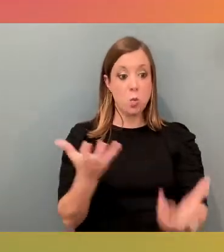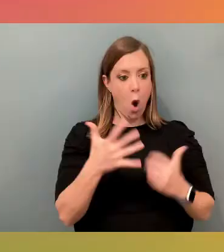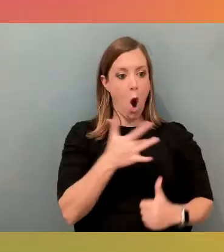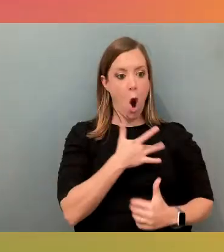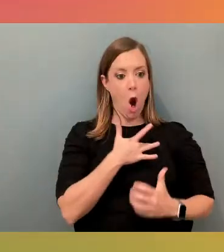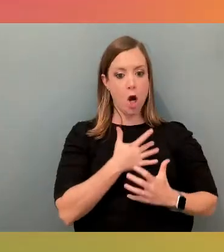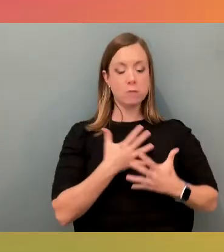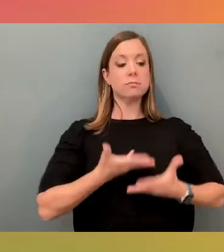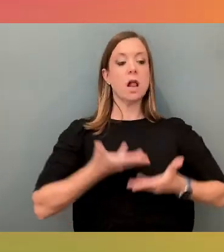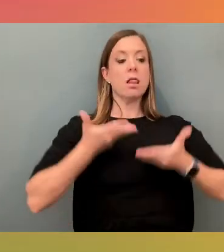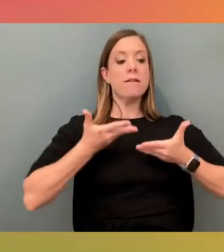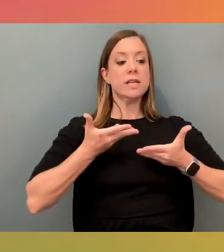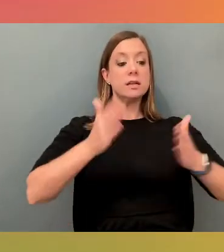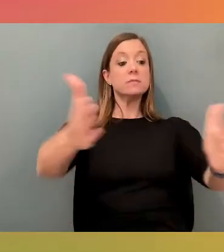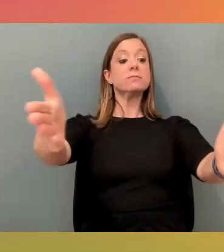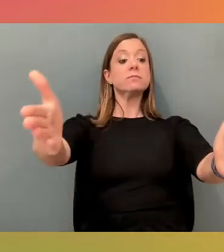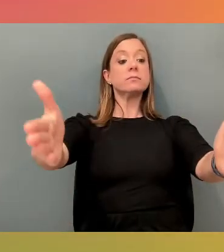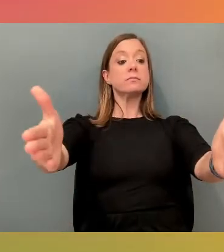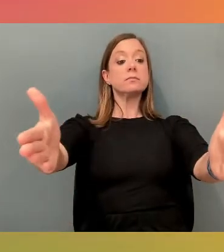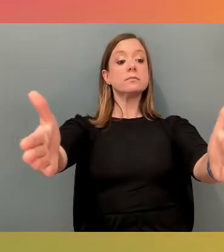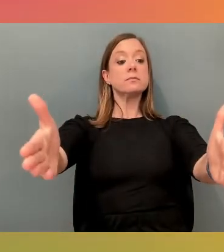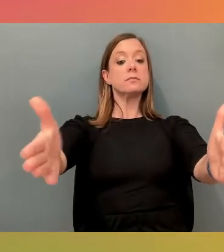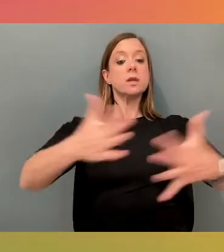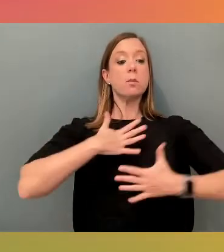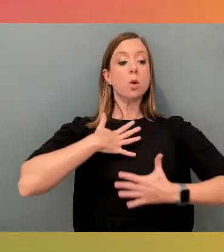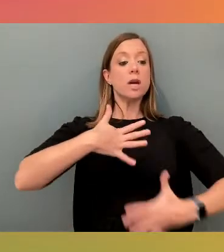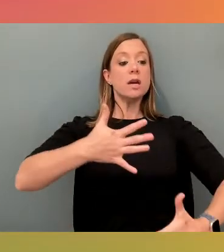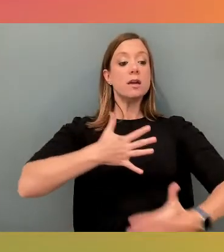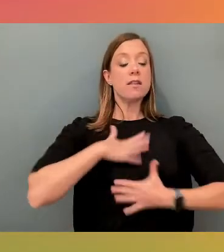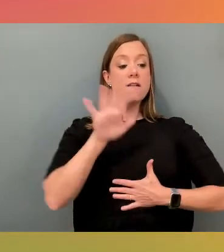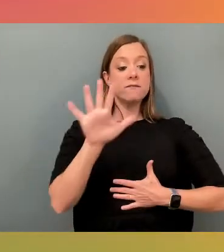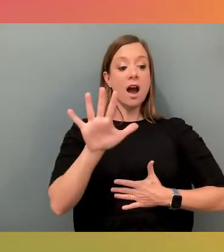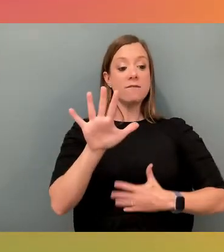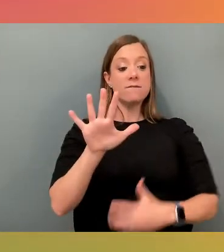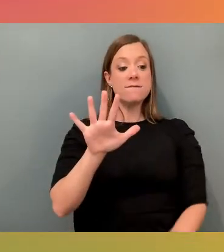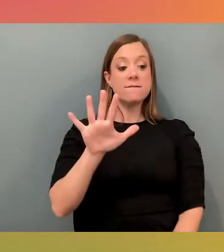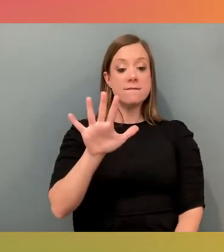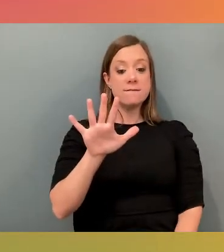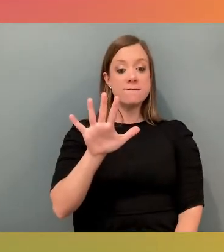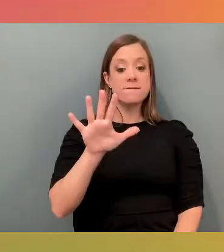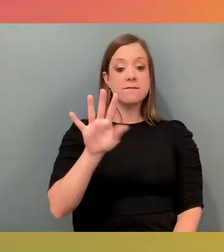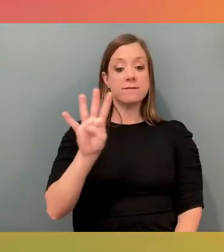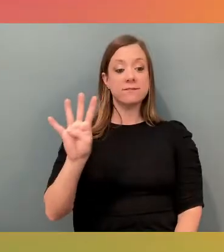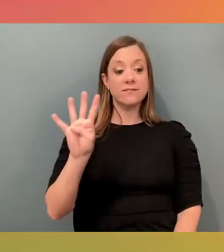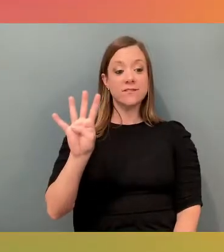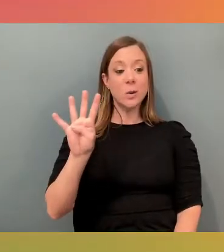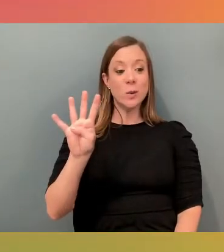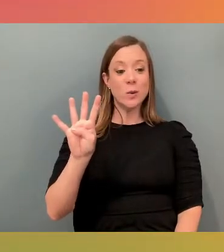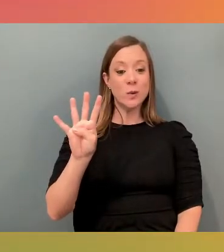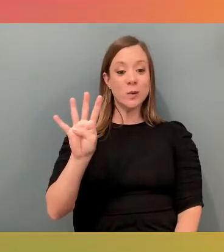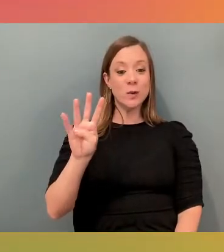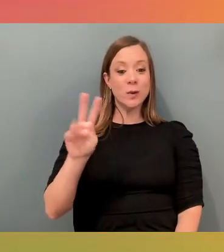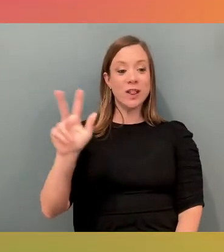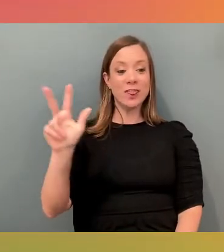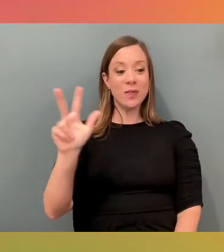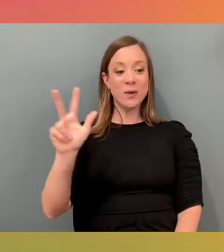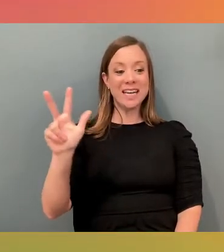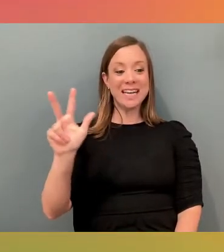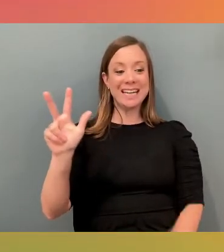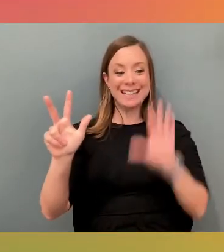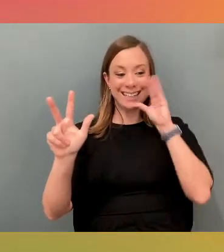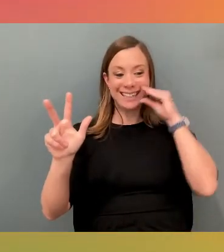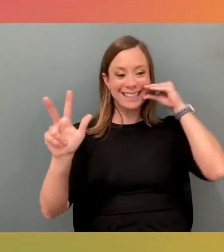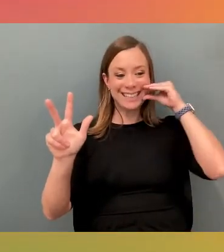Breathe for 5 and 4. Beautiful. Smile for 3,